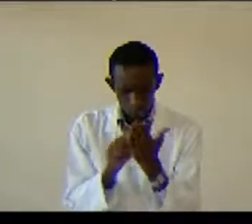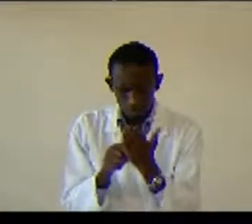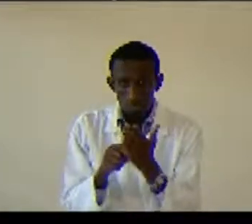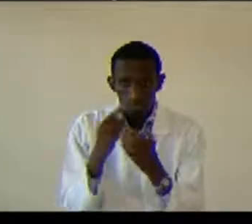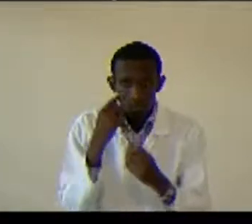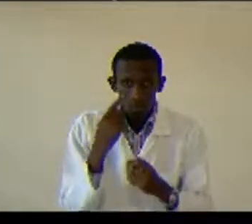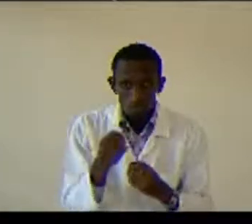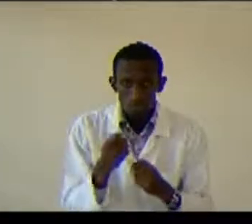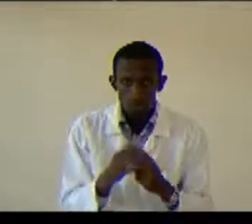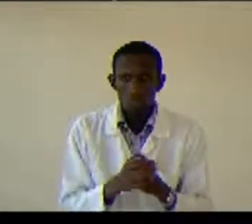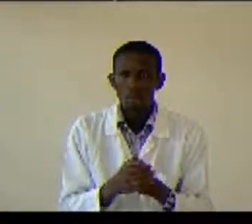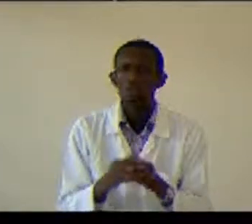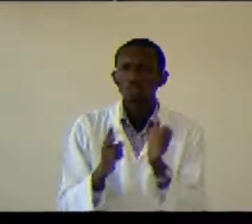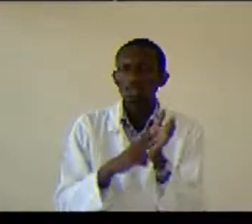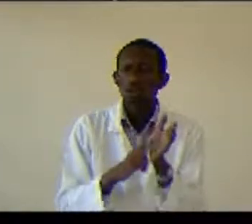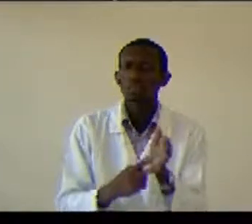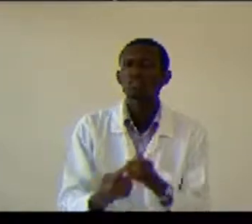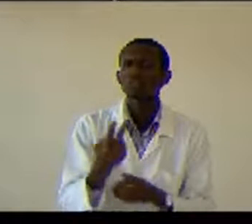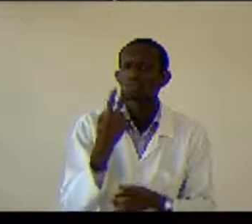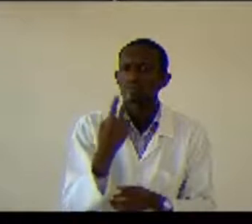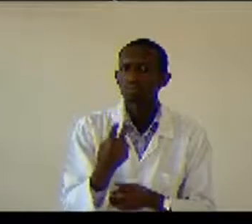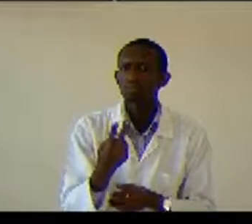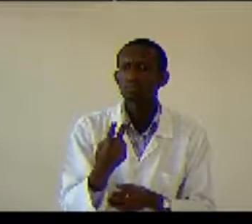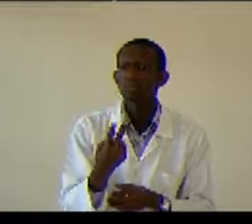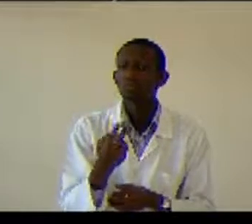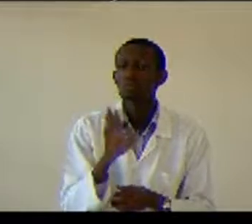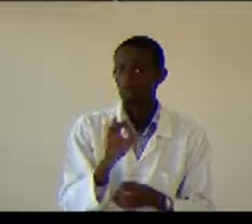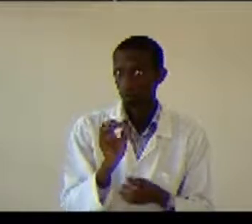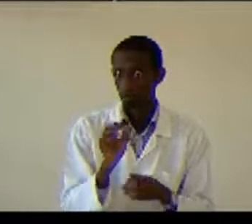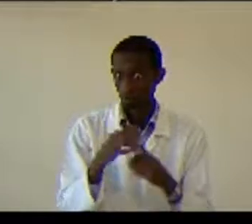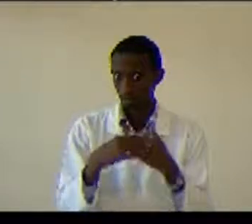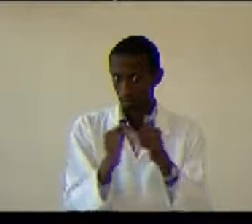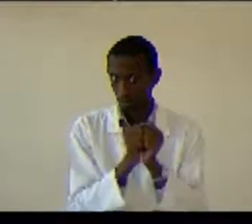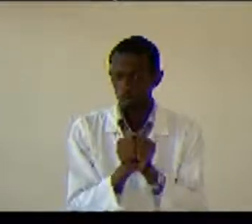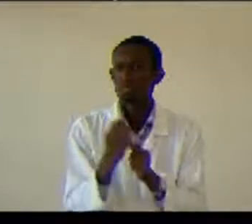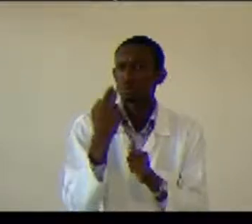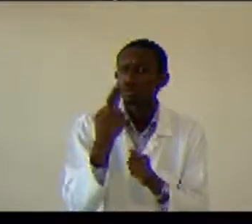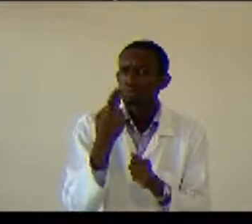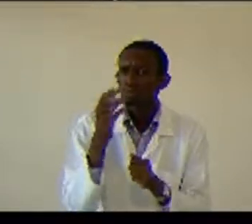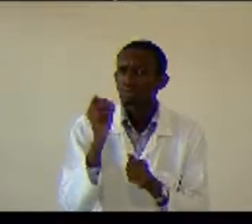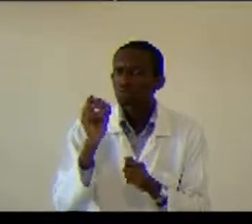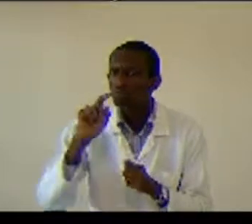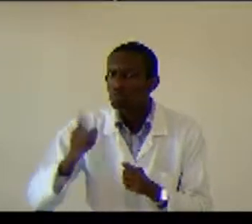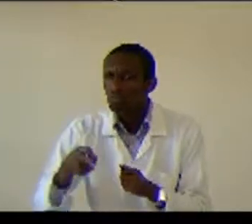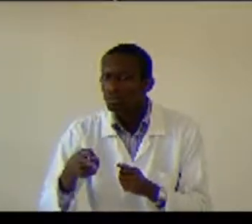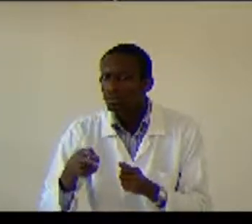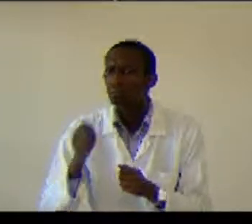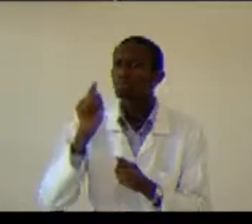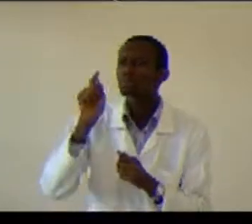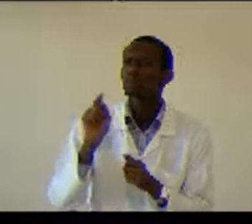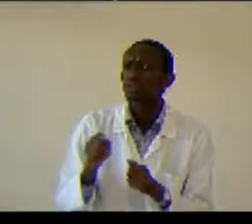is 200,000. Okay, you press it with me. 200,000 divided by